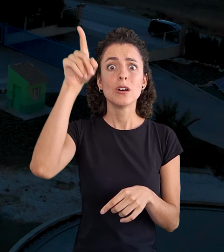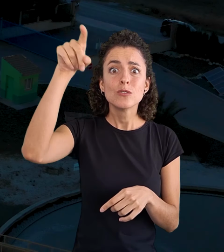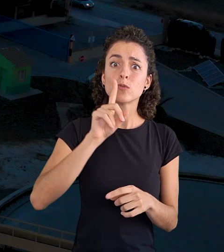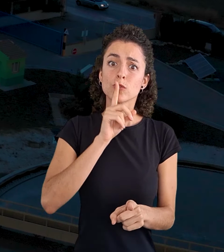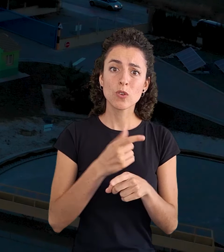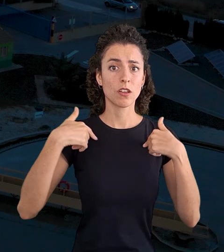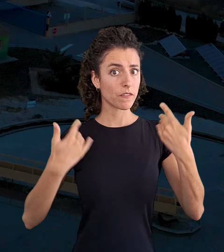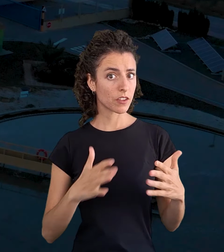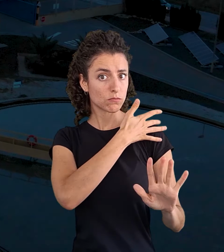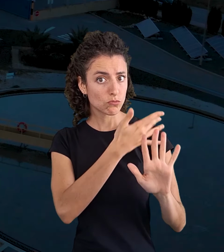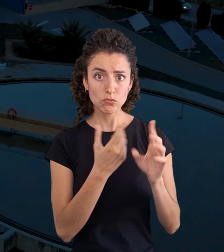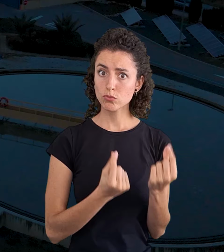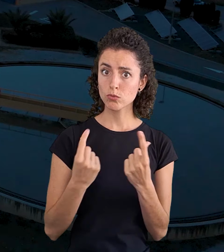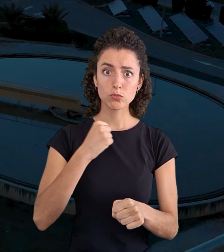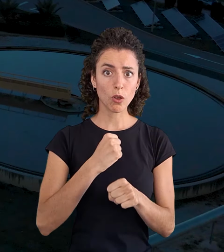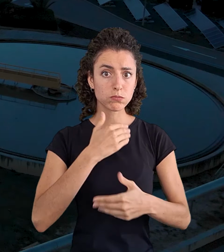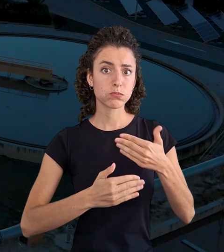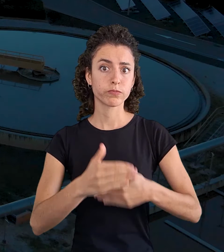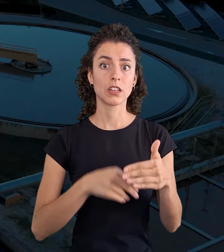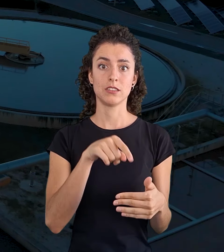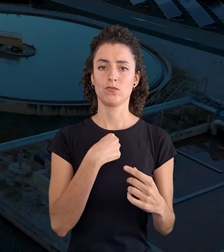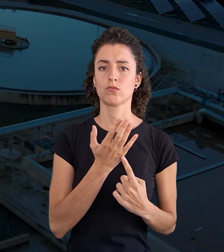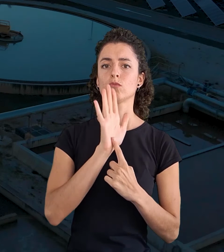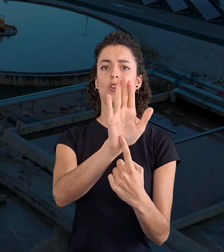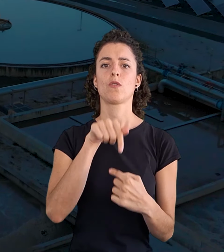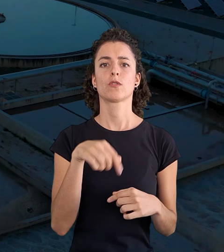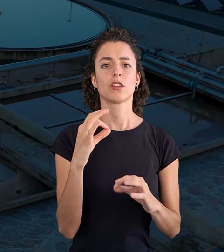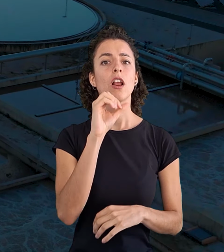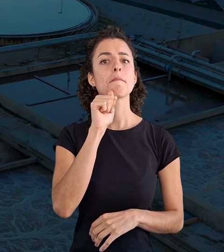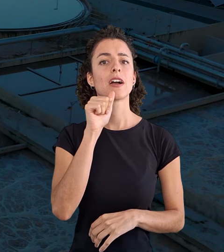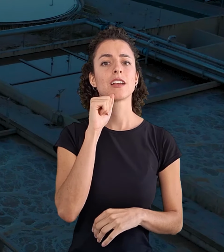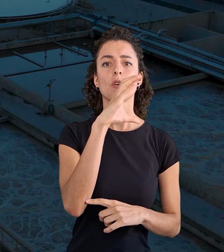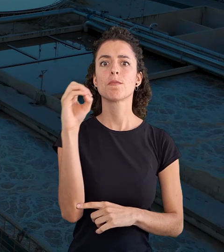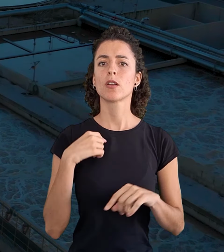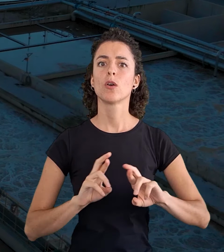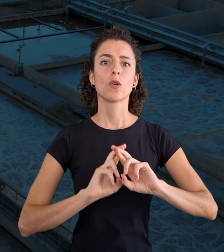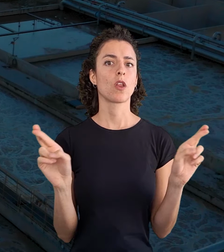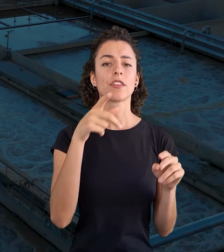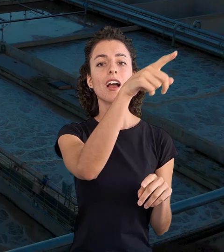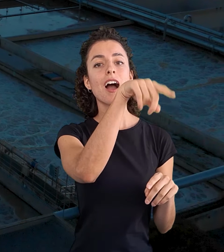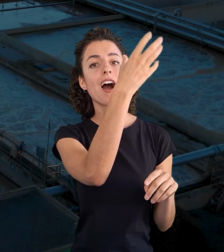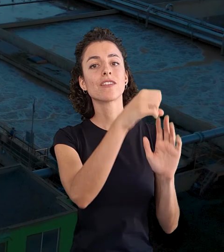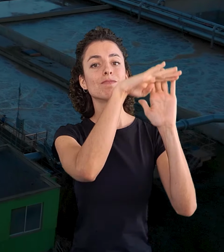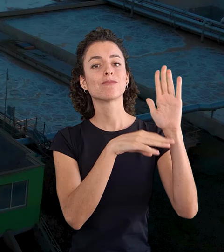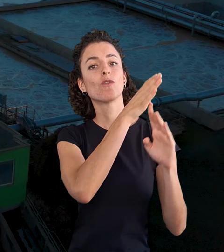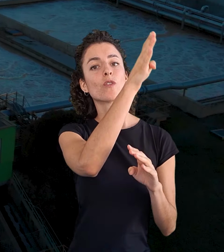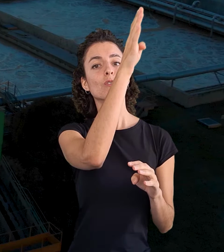future plans, but are already a reality, which demonstrate we are a prepared